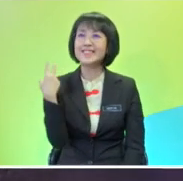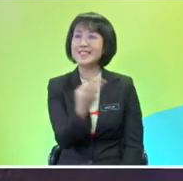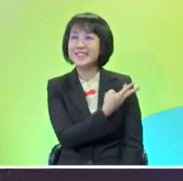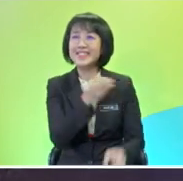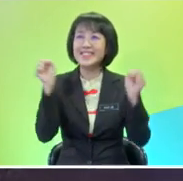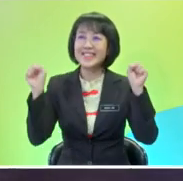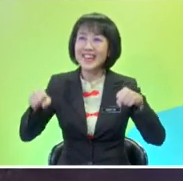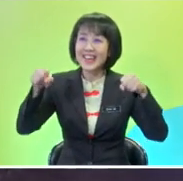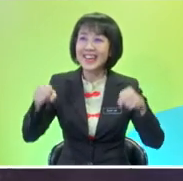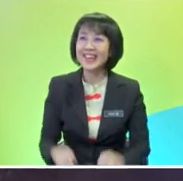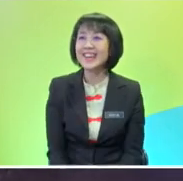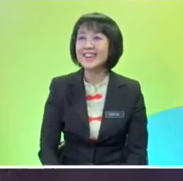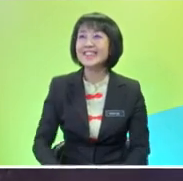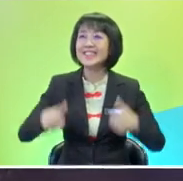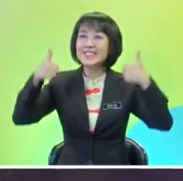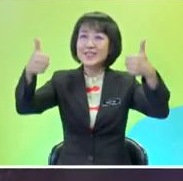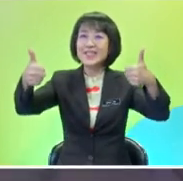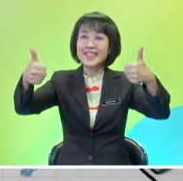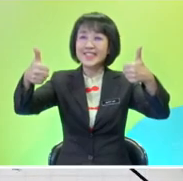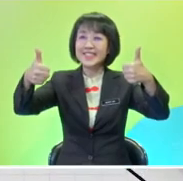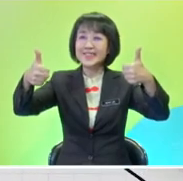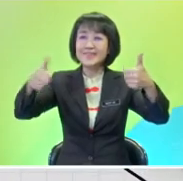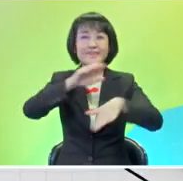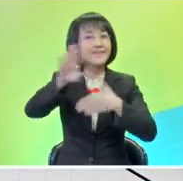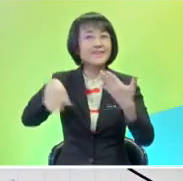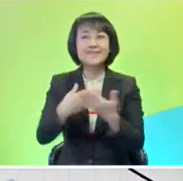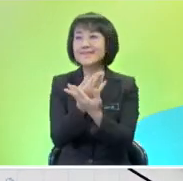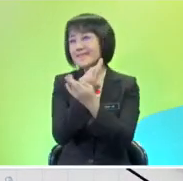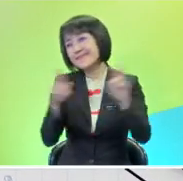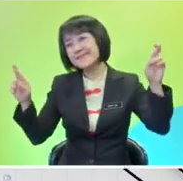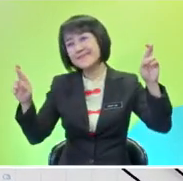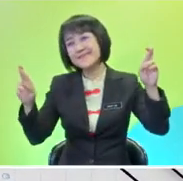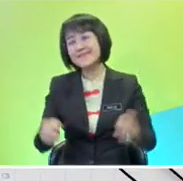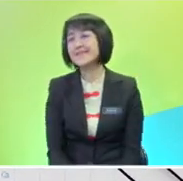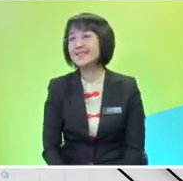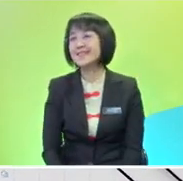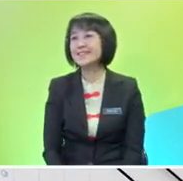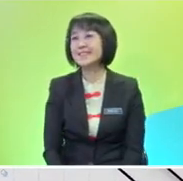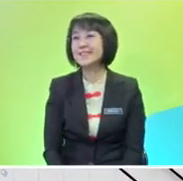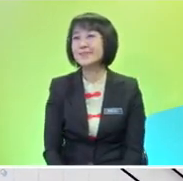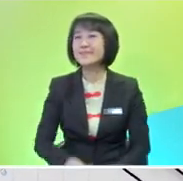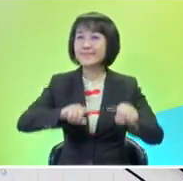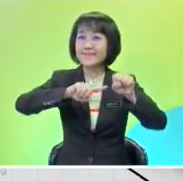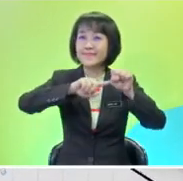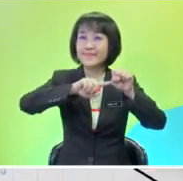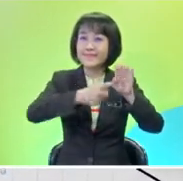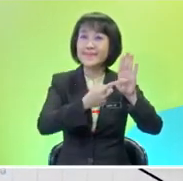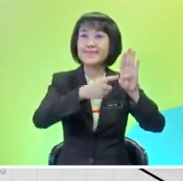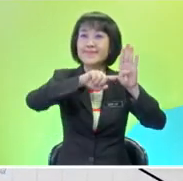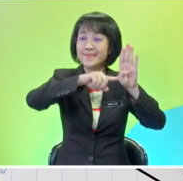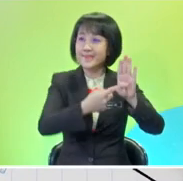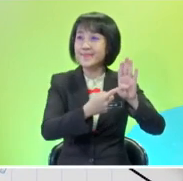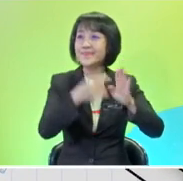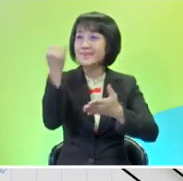Yes, we can! Okay, give me a thumbs up. Looks like they're all ready. Okay, all right. You can start drawing while Mr. Chris